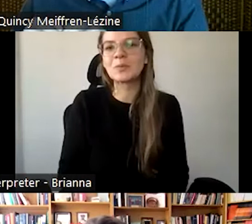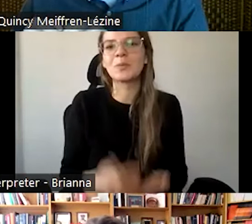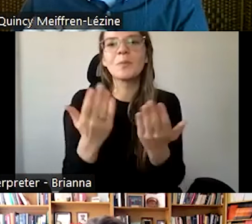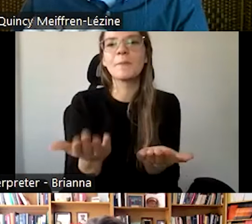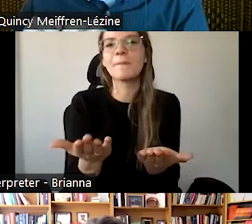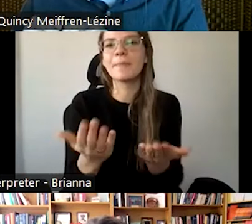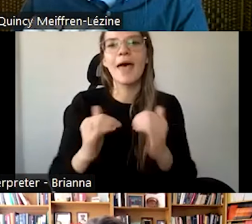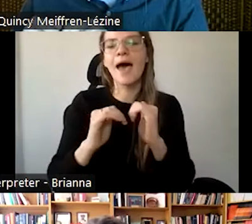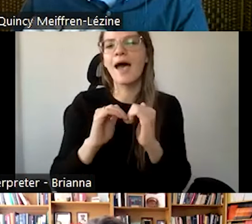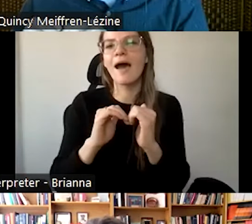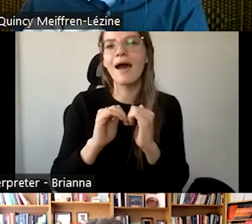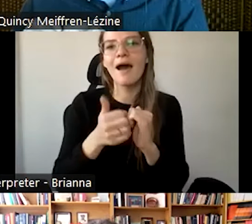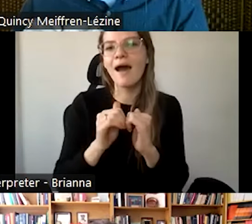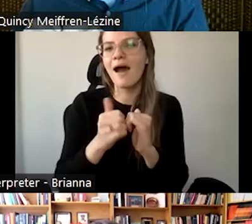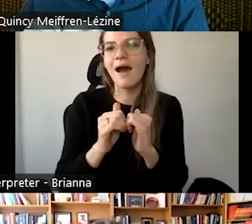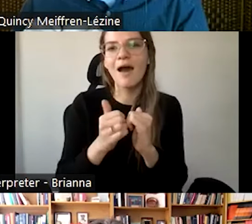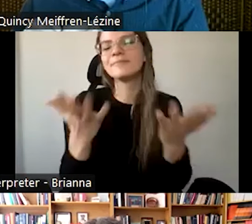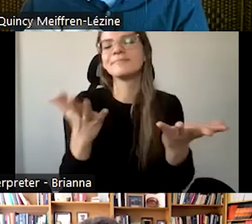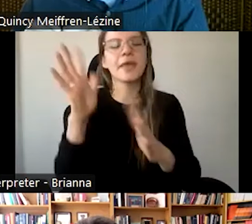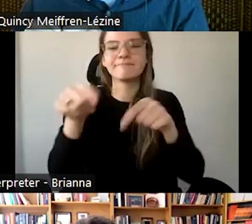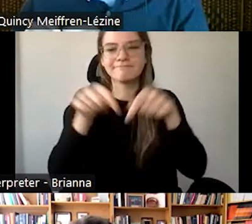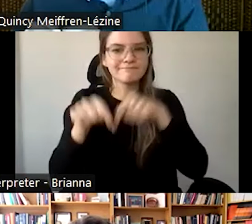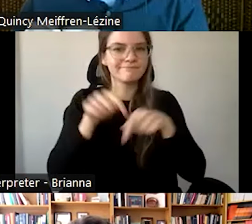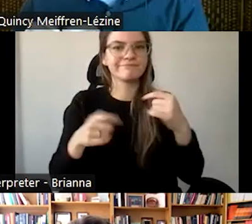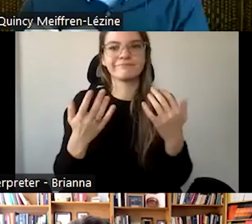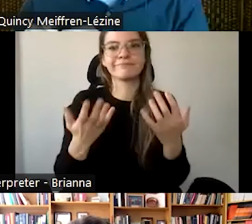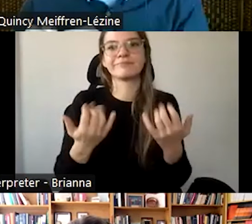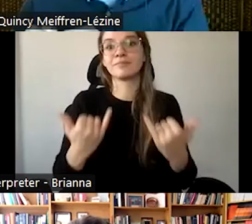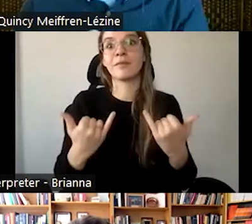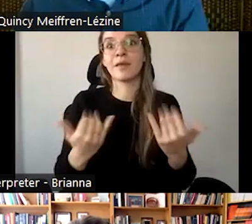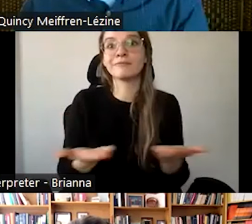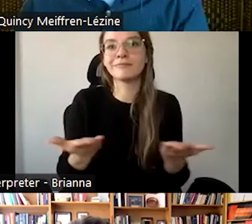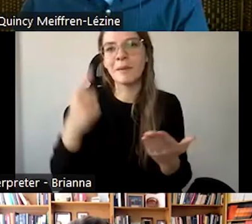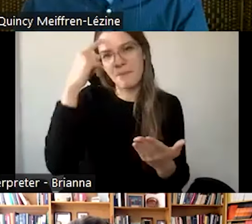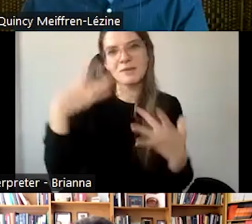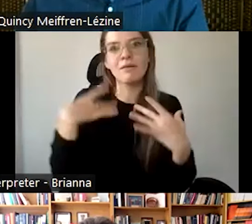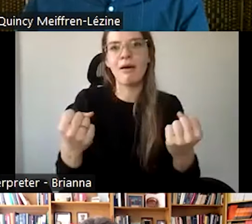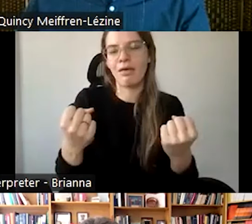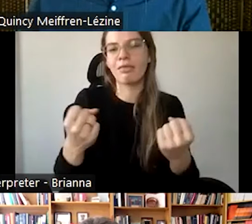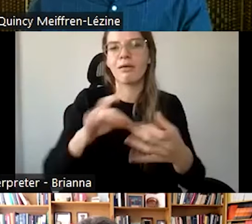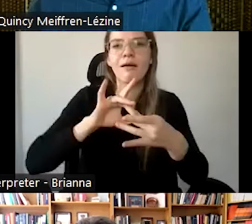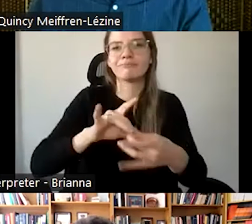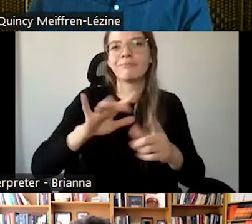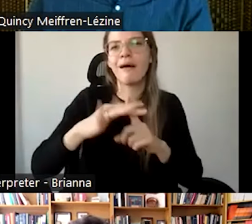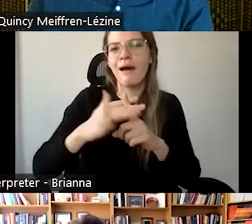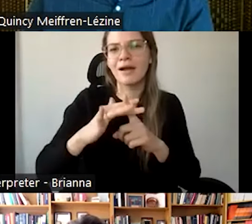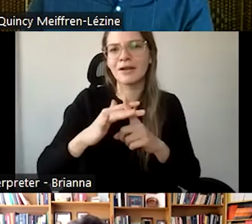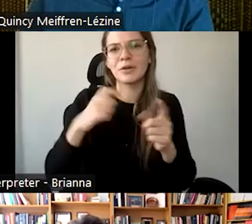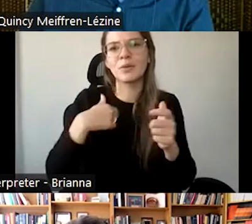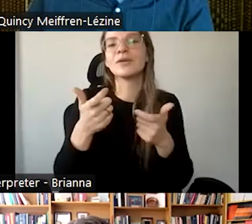you, so here we are in a mental health context and largely acute